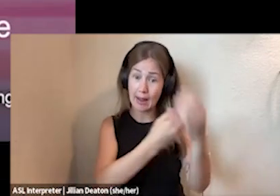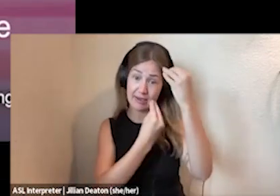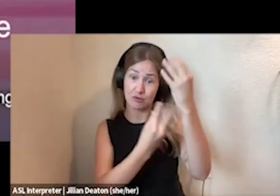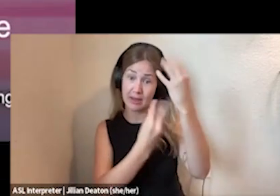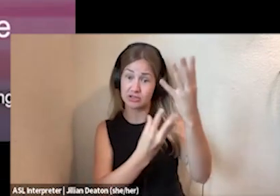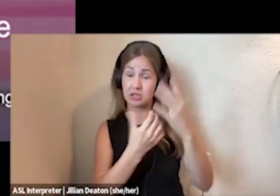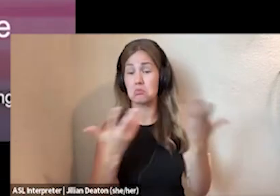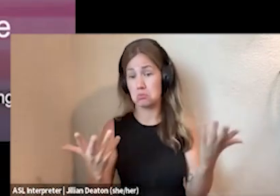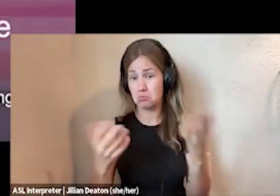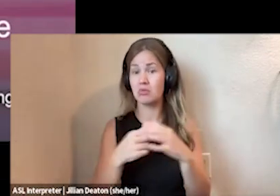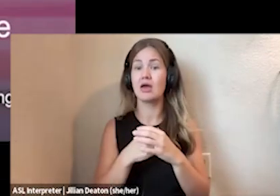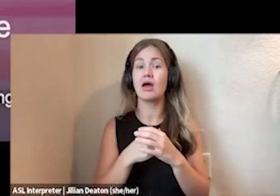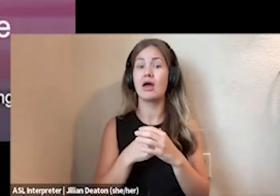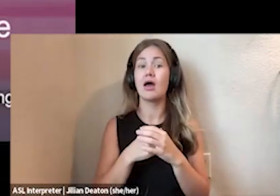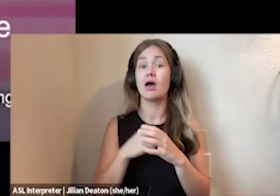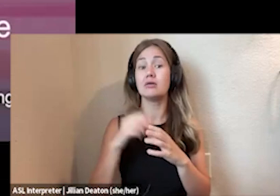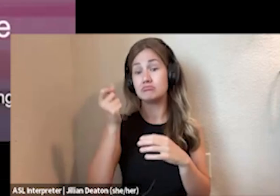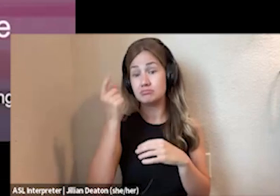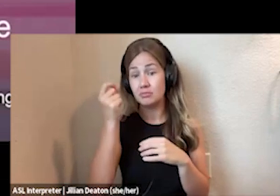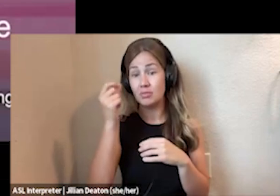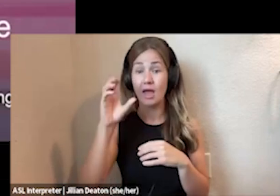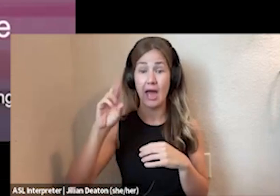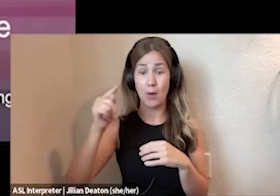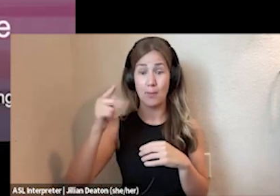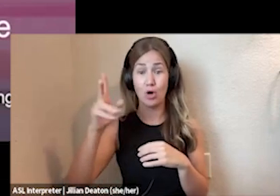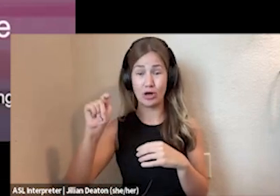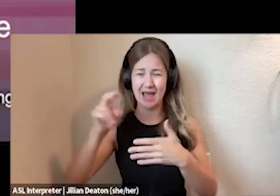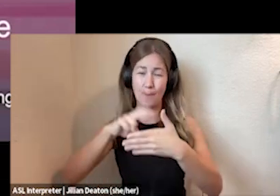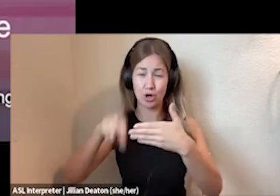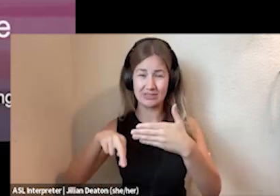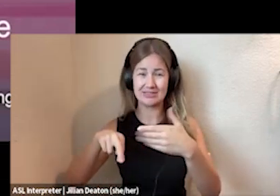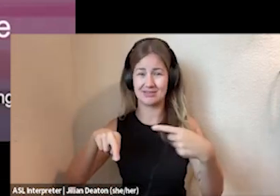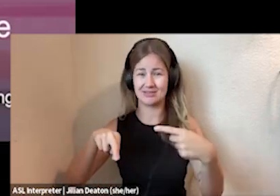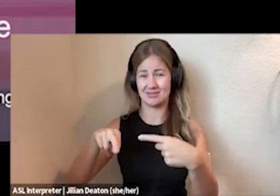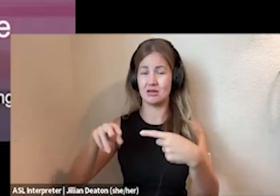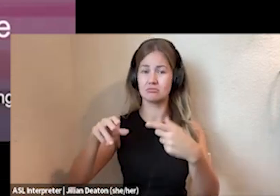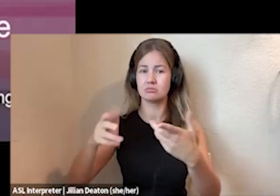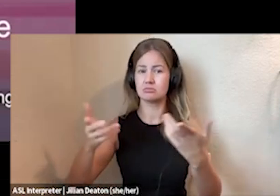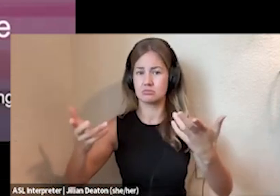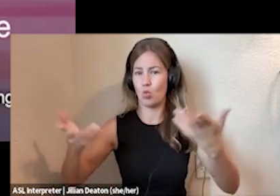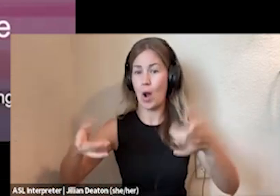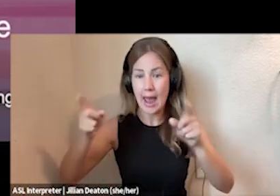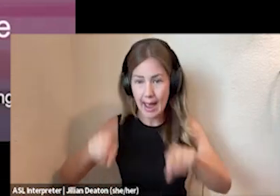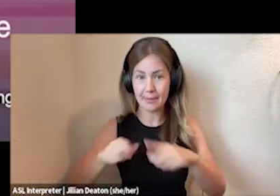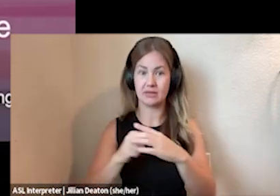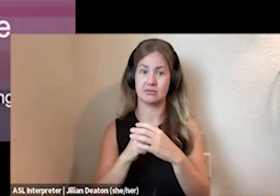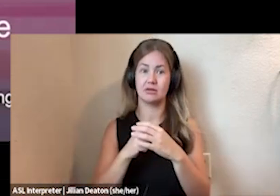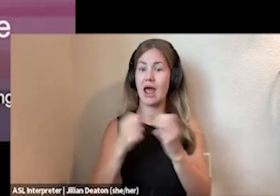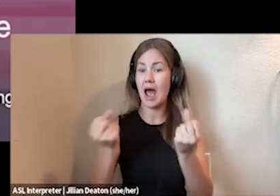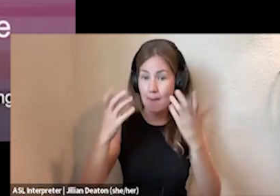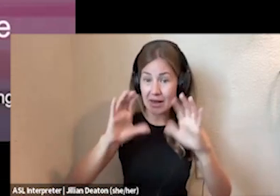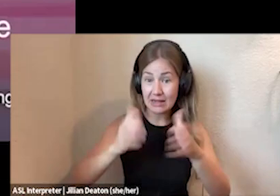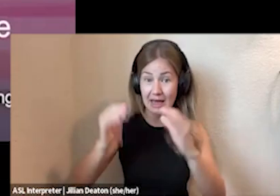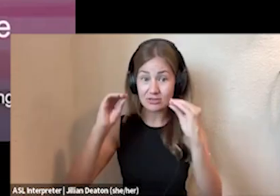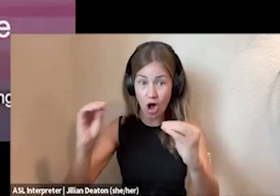that you can think about it. Outputs tell us what we did, just the facts, ma'am. Classes taught, performances staged,